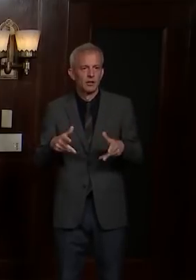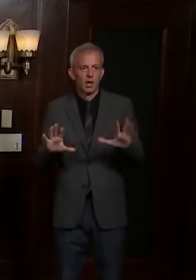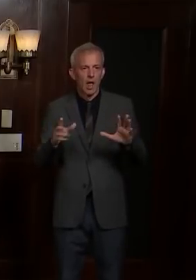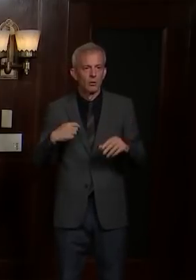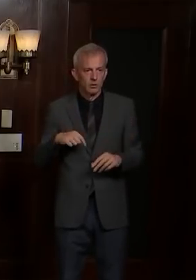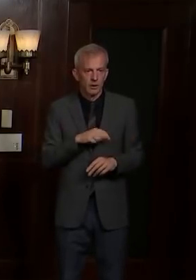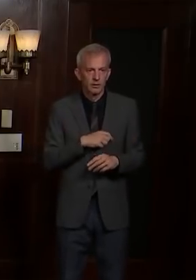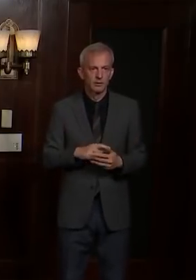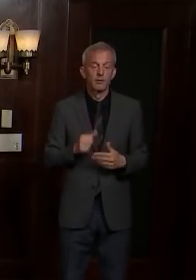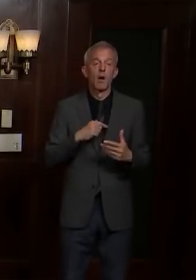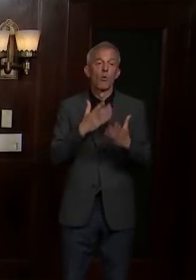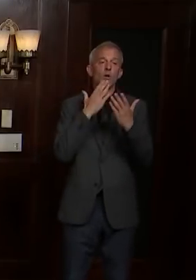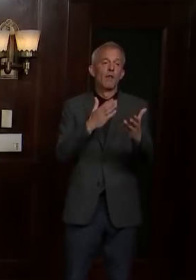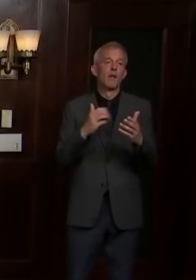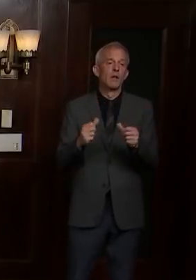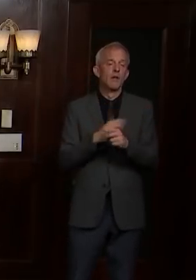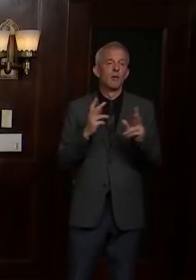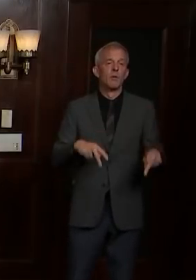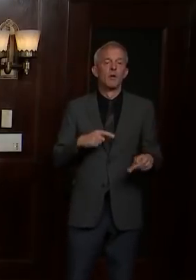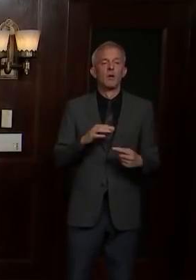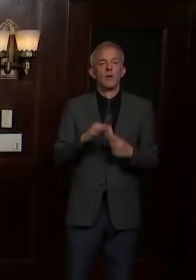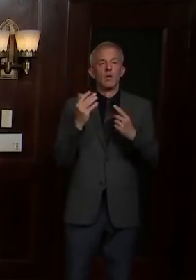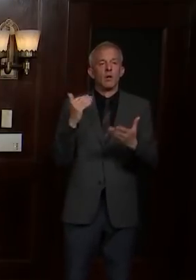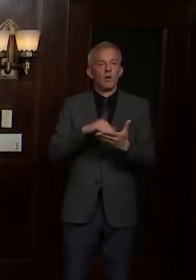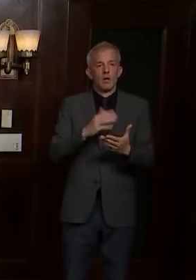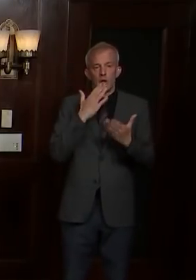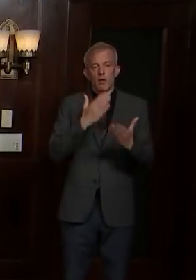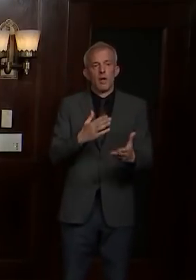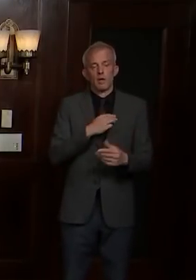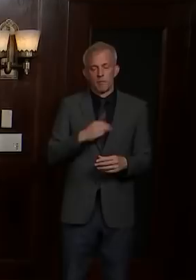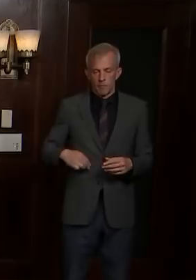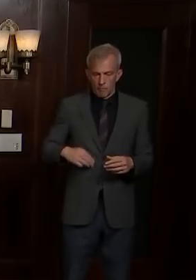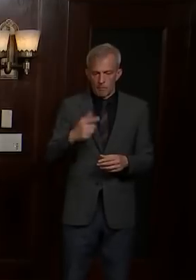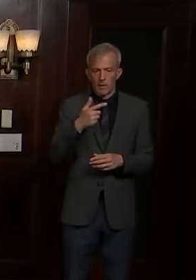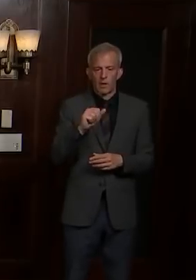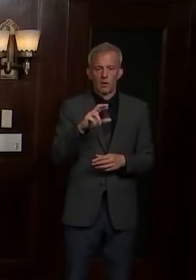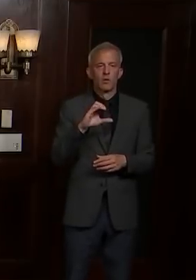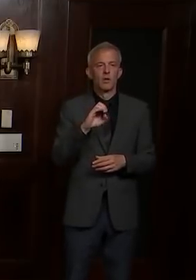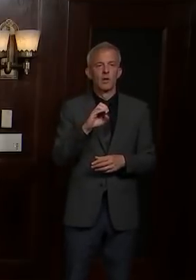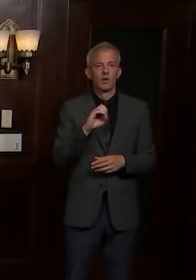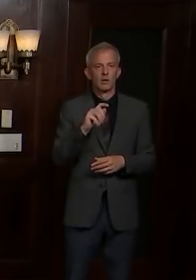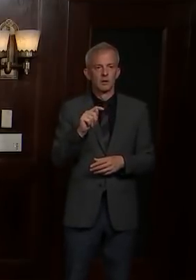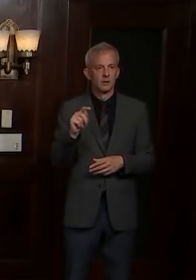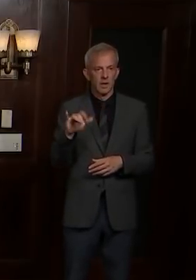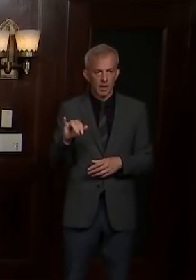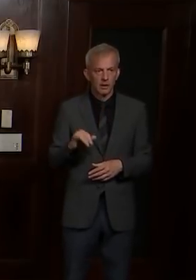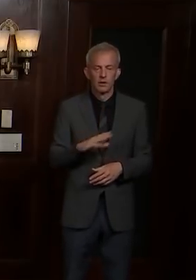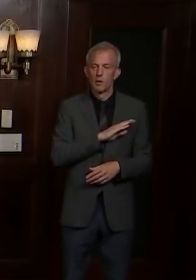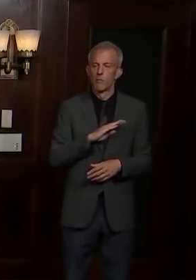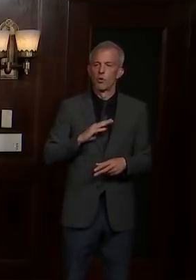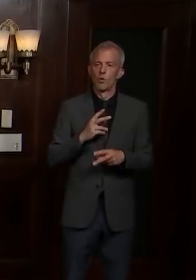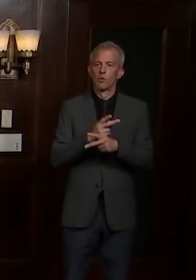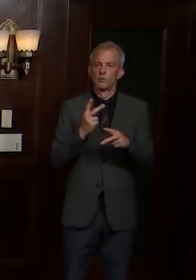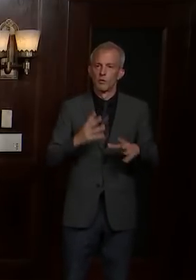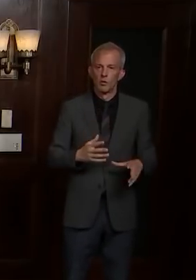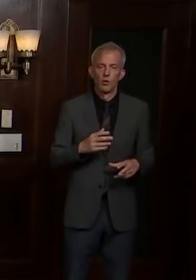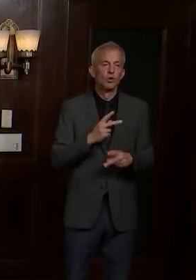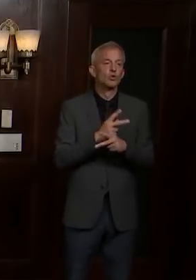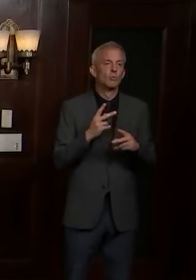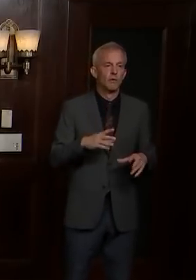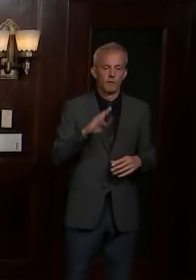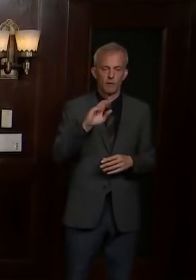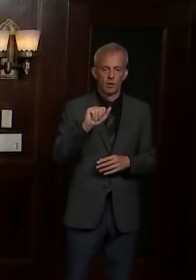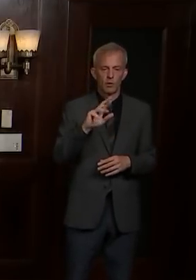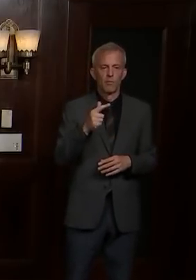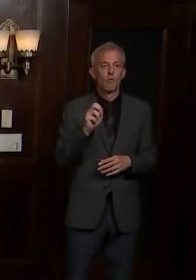want to thank everyone. I particularly want to, again, thank Mayor Garcetti, thank the Board of Supervisors, Supervisor Barger, the